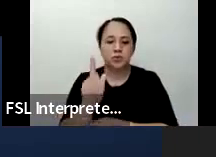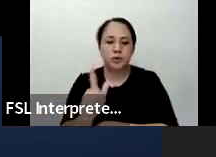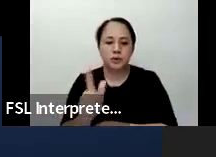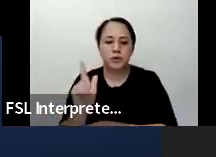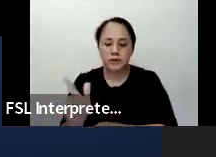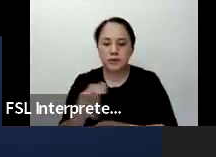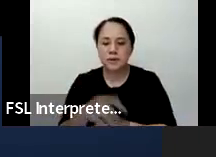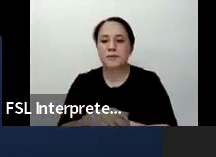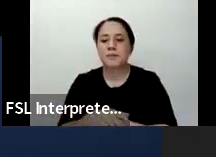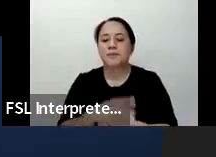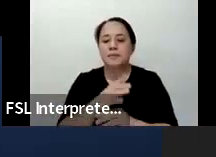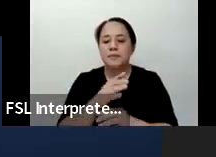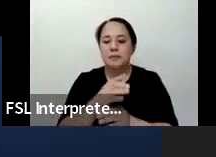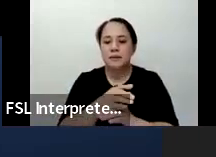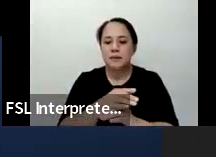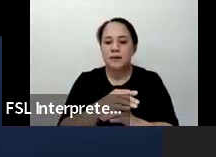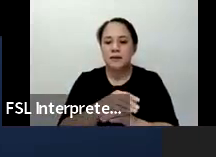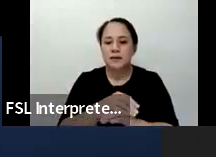2020 and